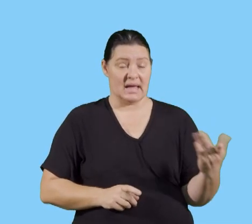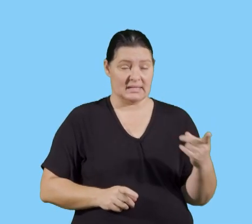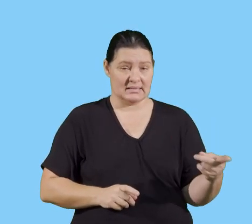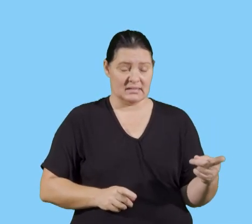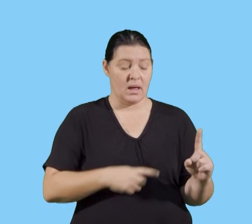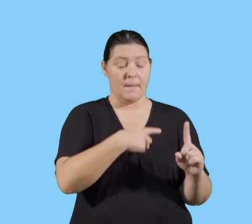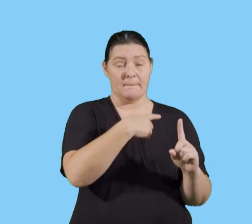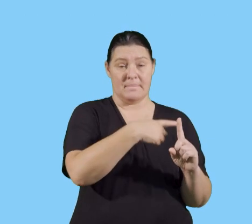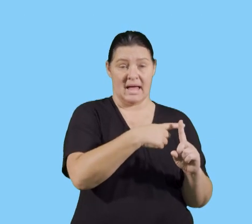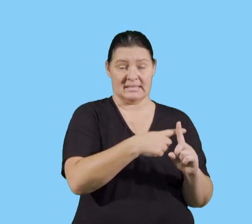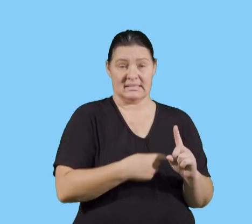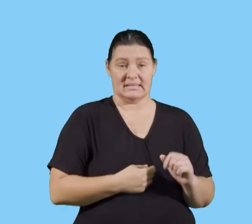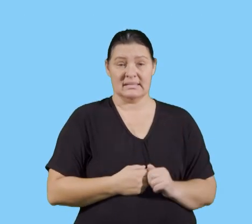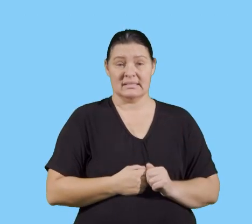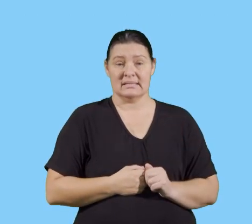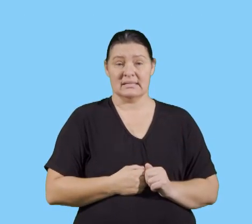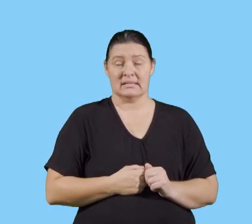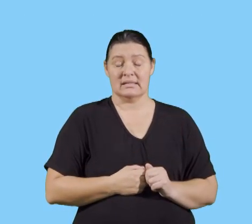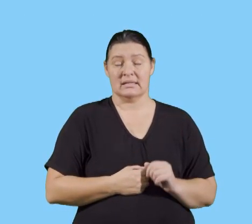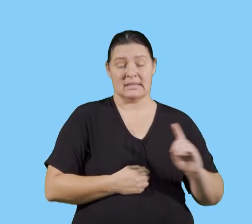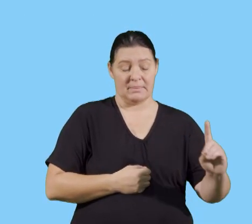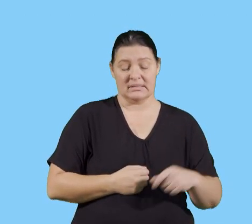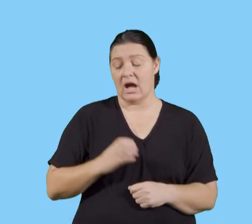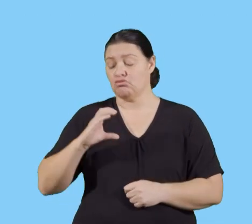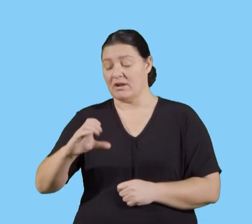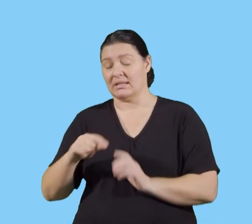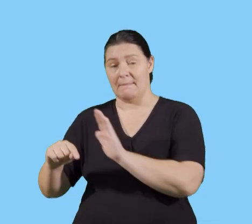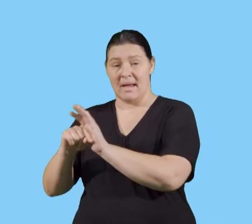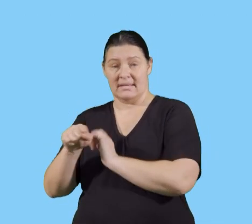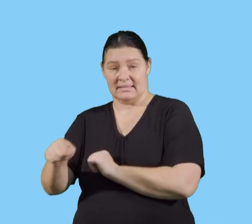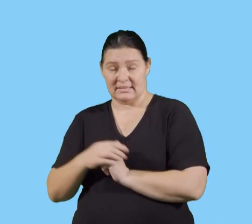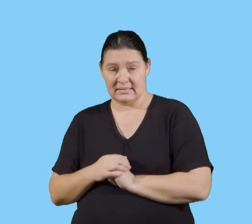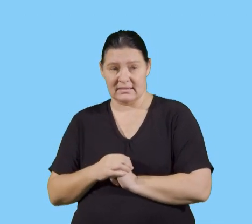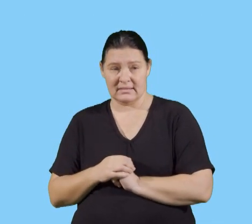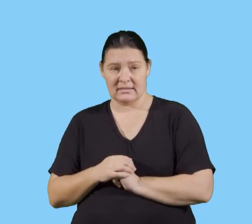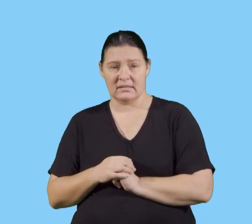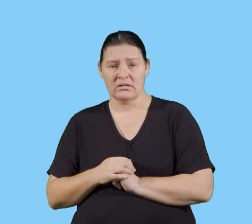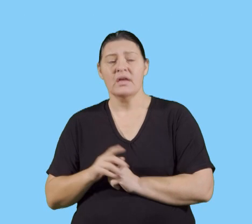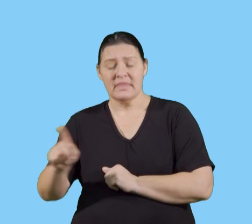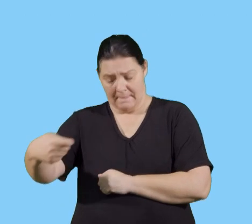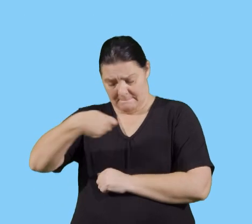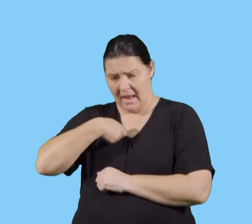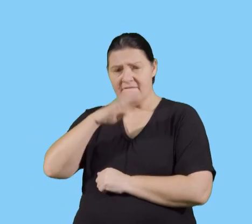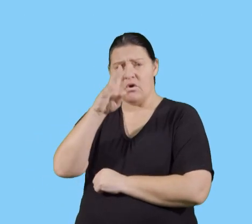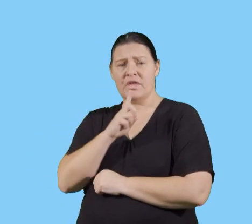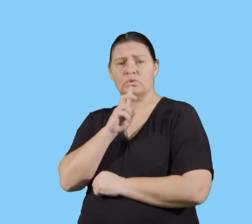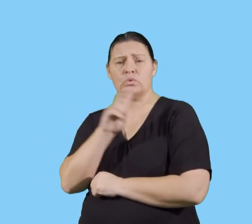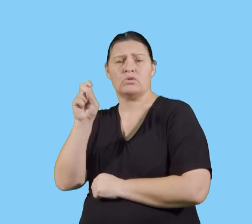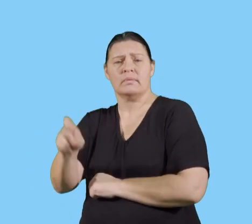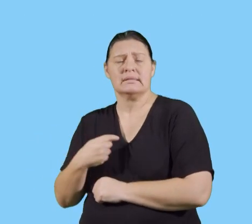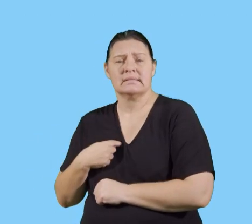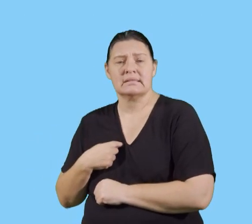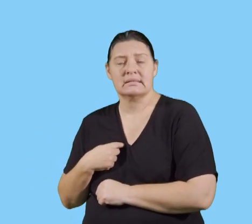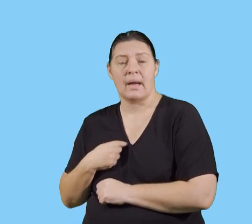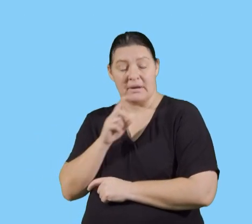the credit side, it is a minus. So they are owing us 4,200. And once we make the transfer, we